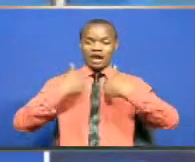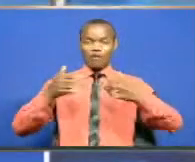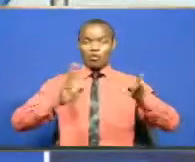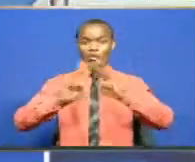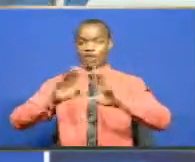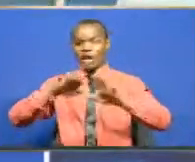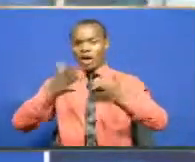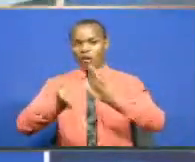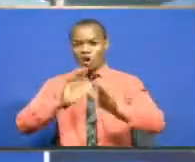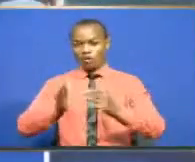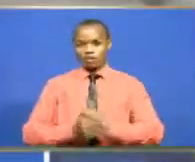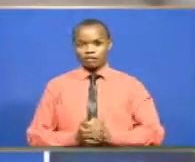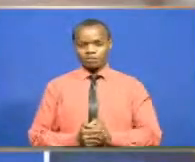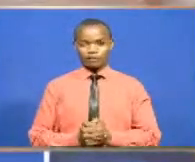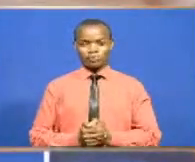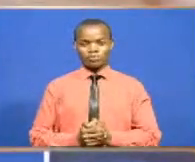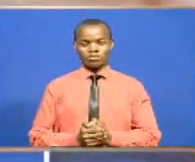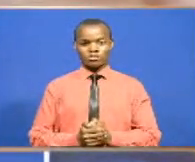with the latest weather.